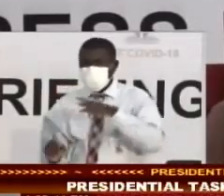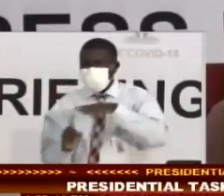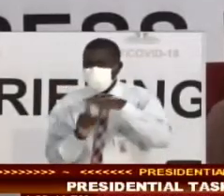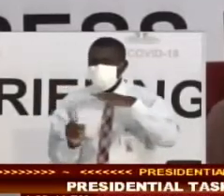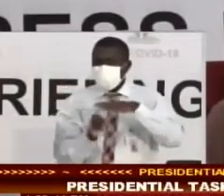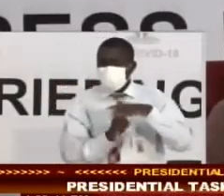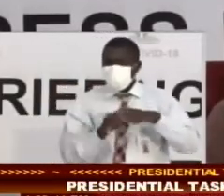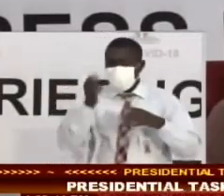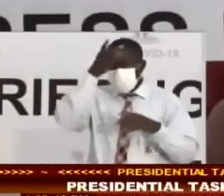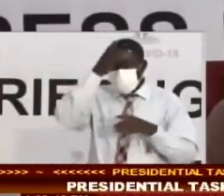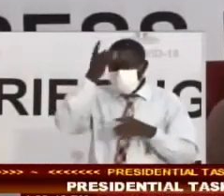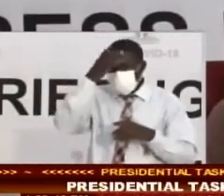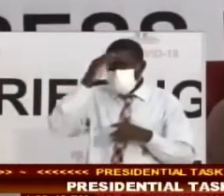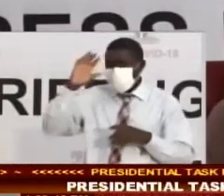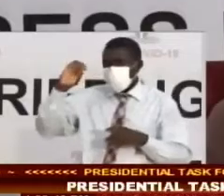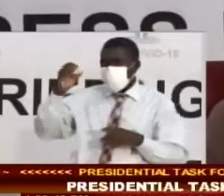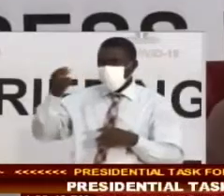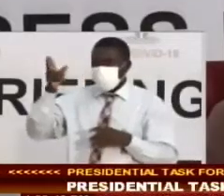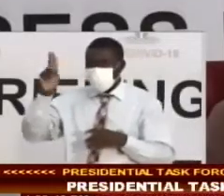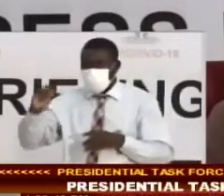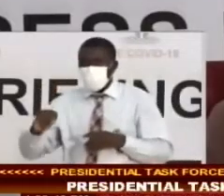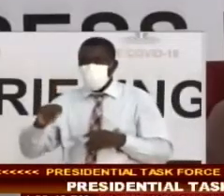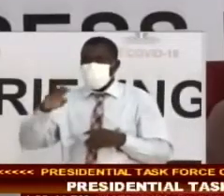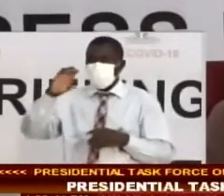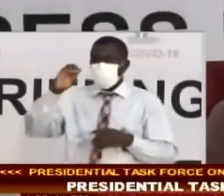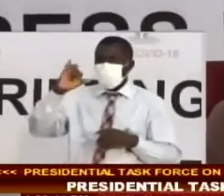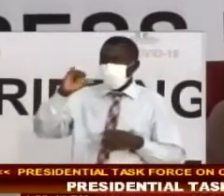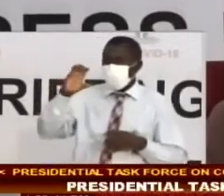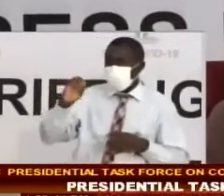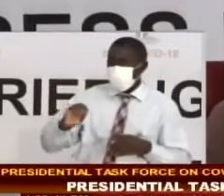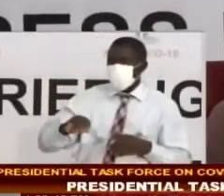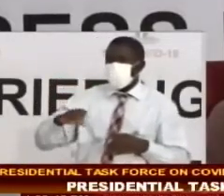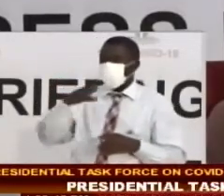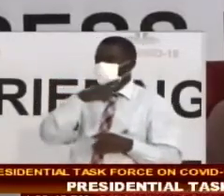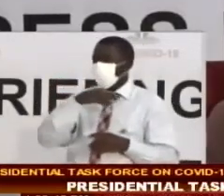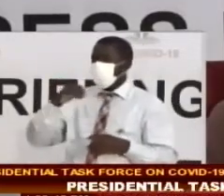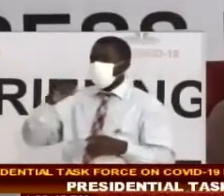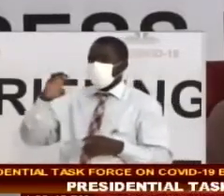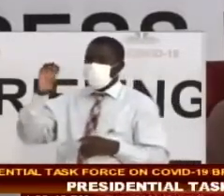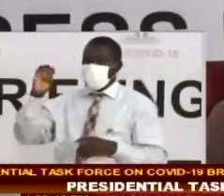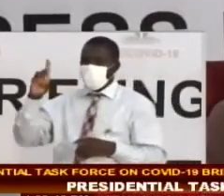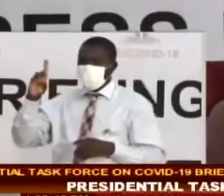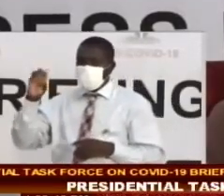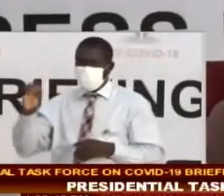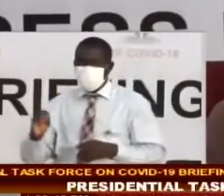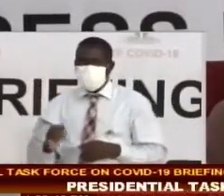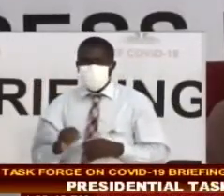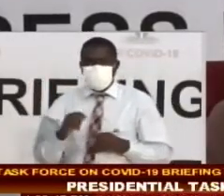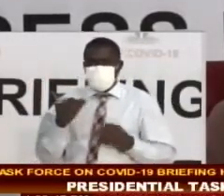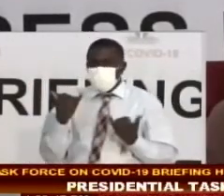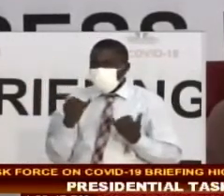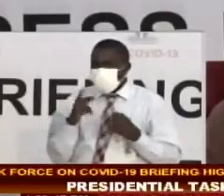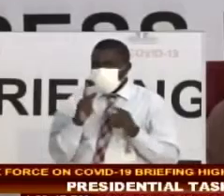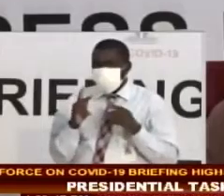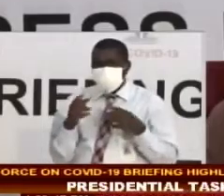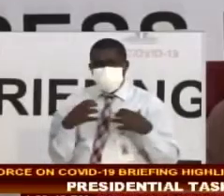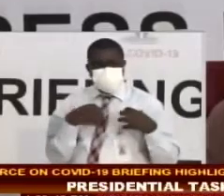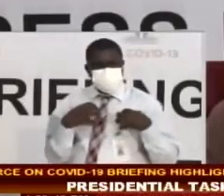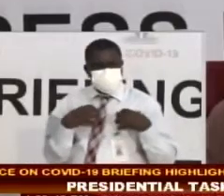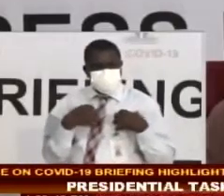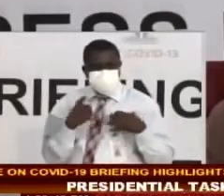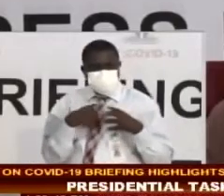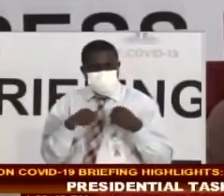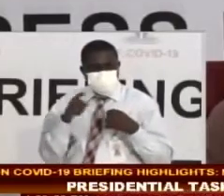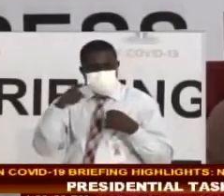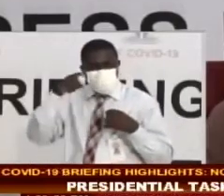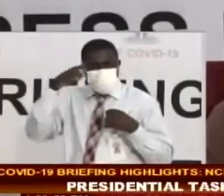Oyo, and Edo. We note the particular concern with Kano, and we have engaged